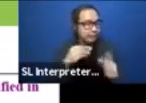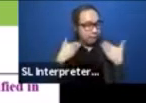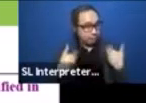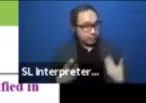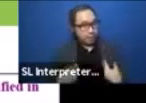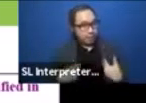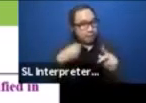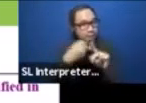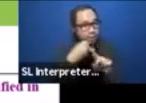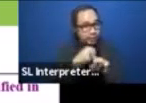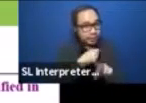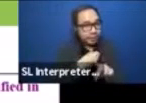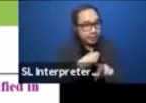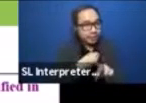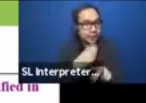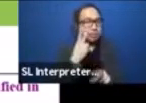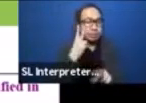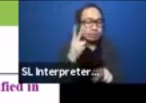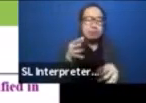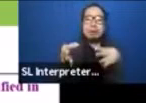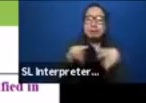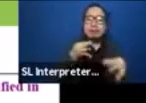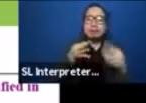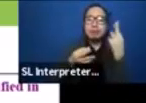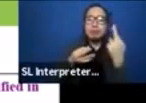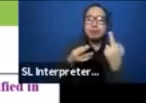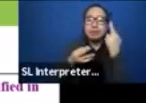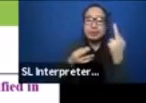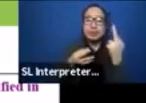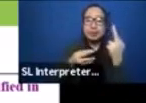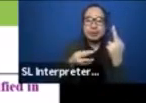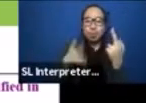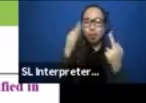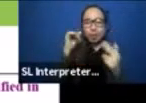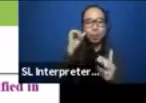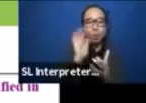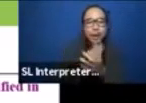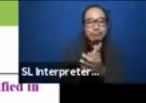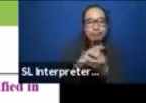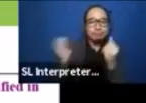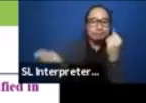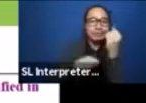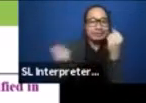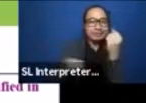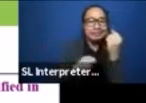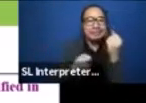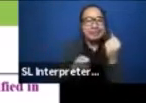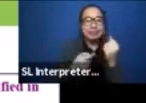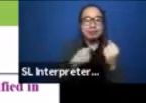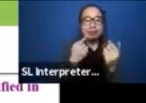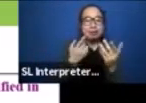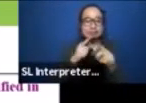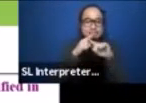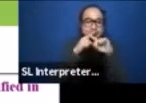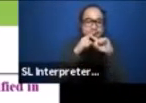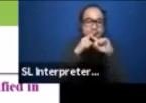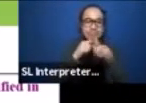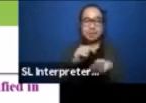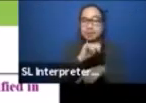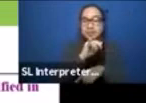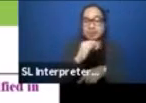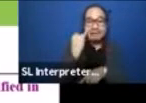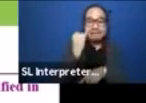whether she justifies why beating when she goes out without telling him, and if she neglects the